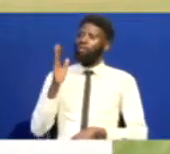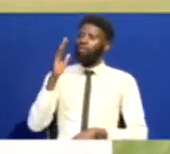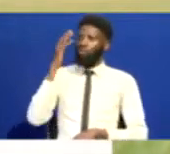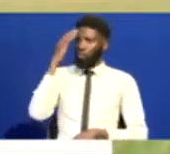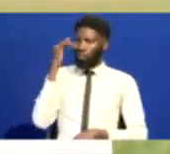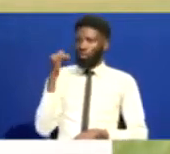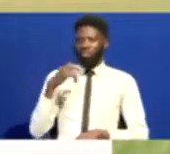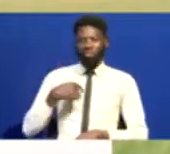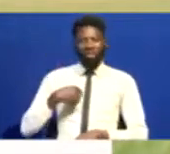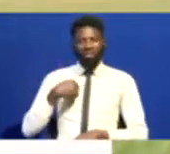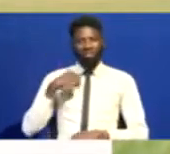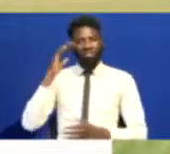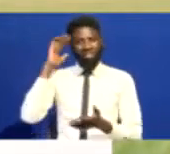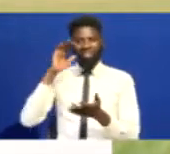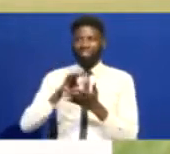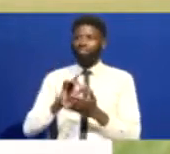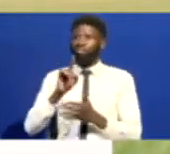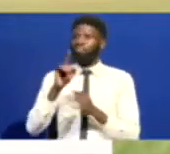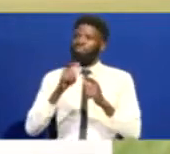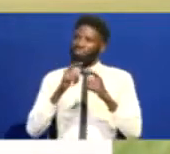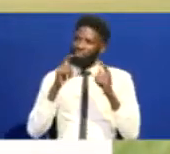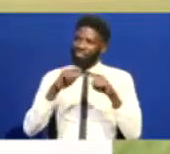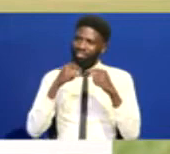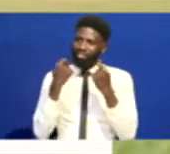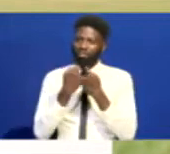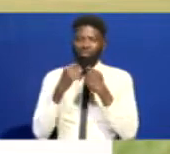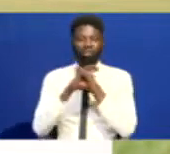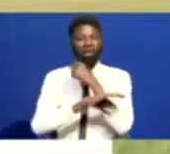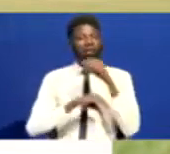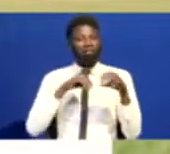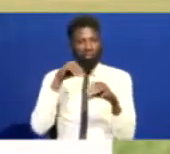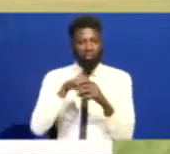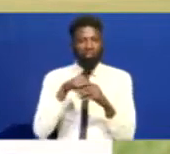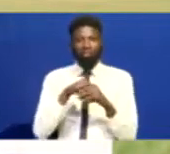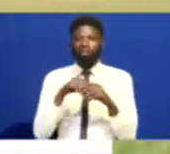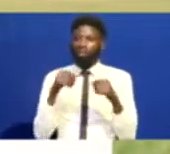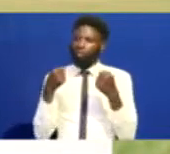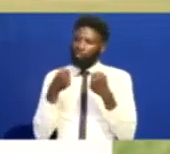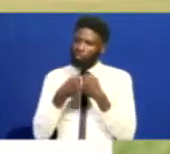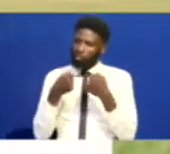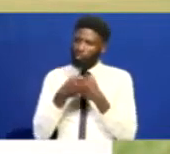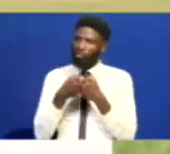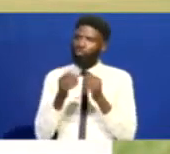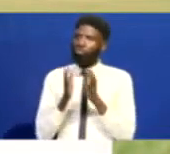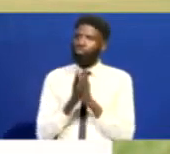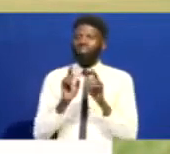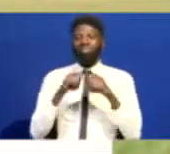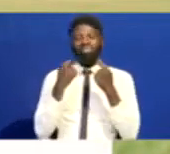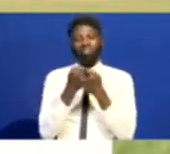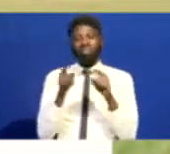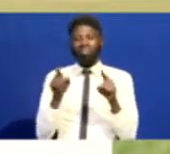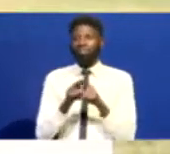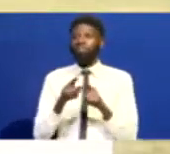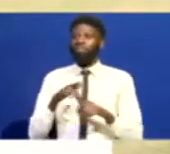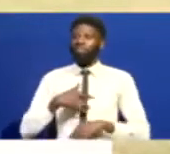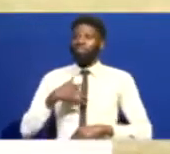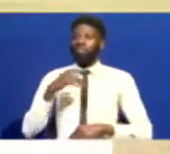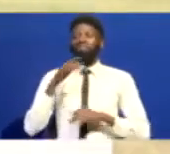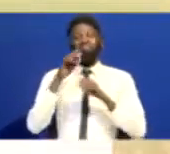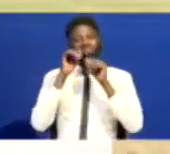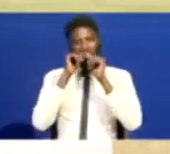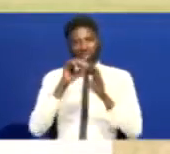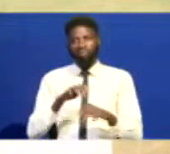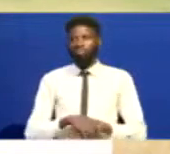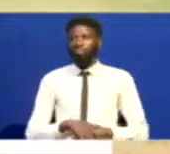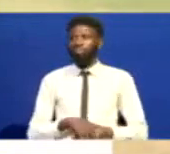one of the biggest, big teams in the country, you know. So kuchezea team kama hii, it's a blessing na shukuru Mungu sana. Kapaito